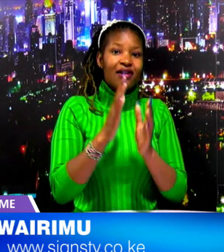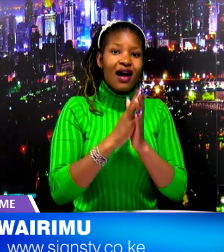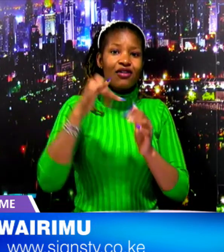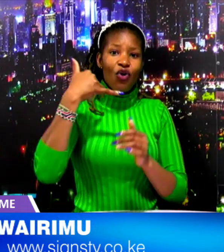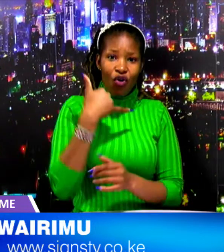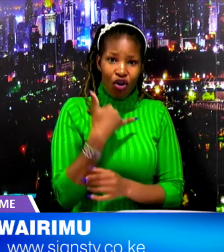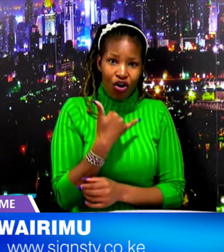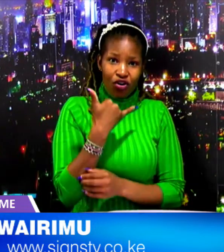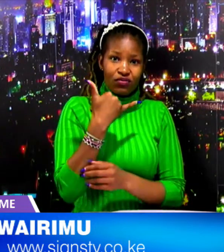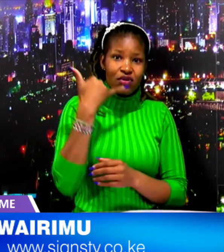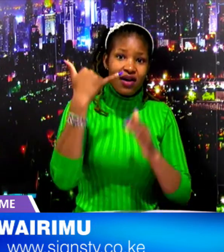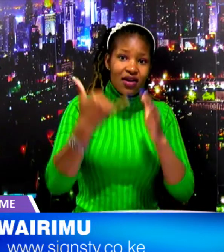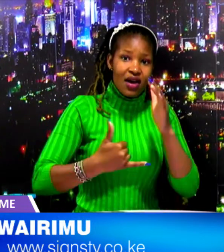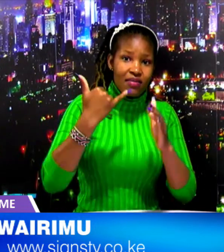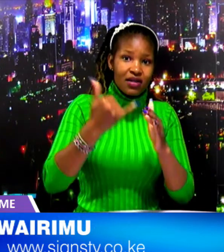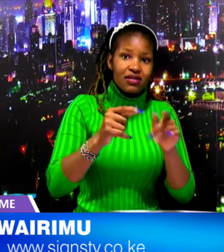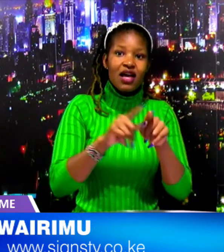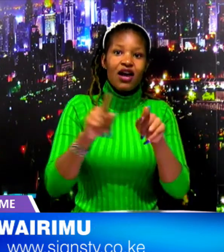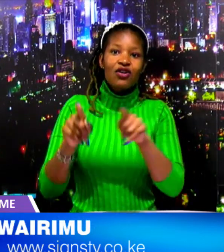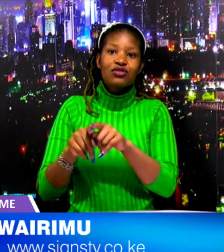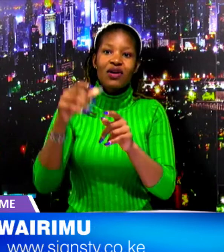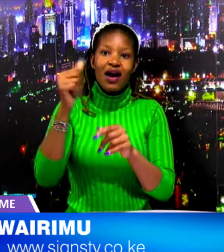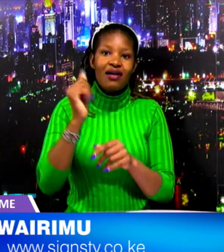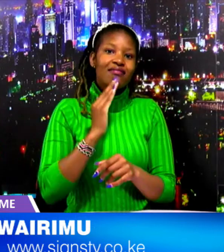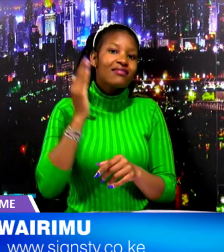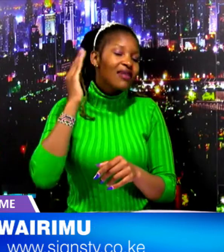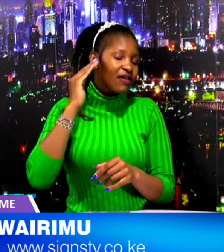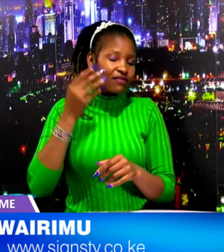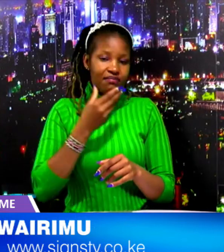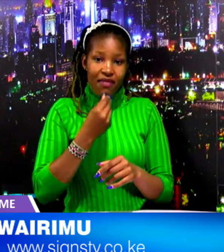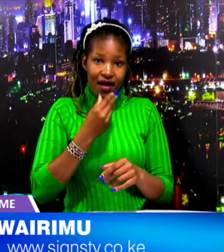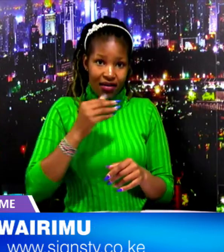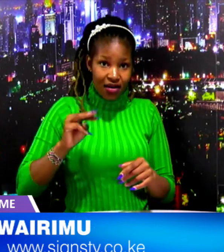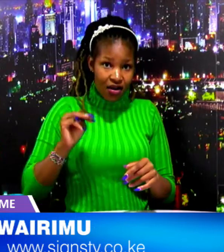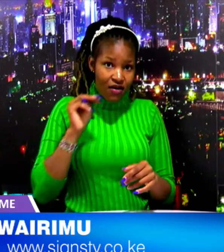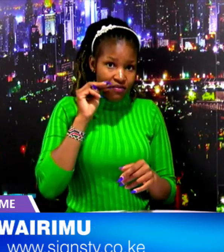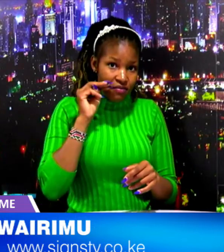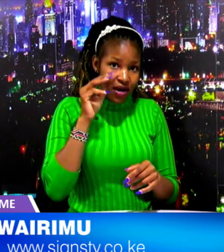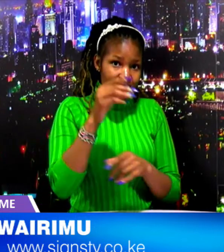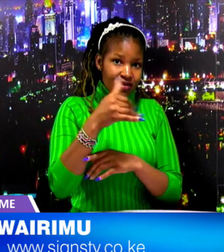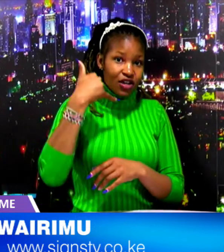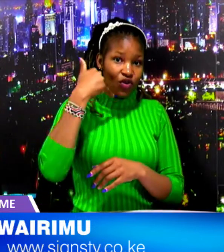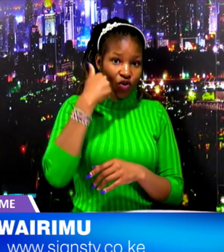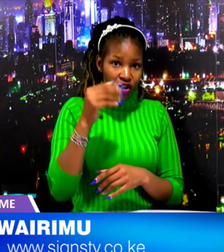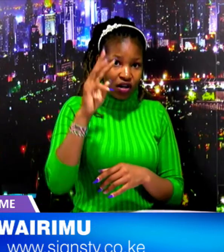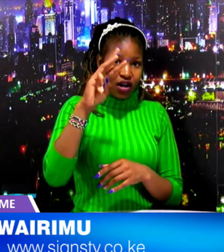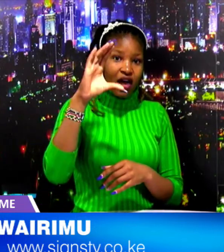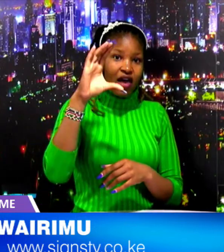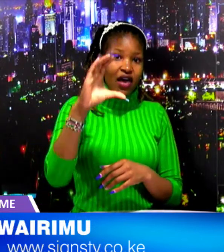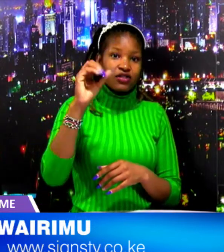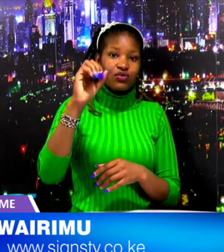Celian, a remarkable person who is defying stereotypes